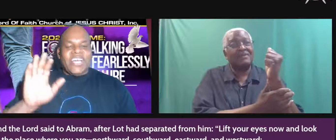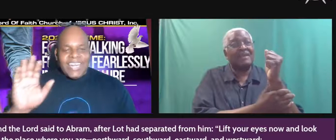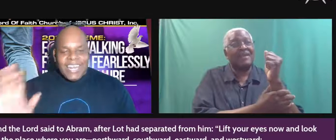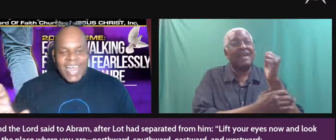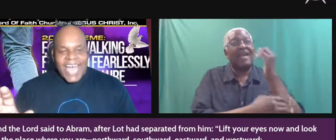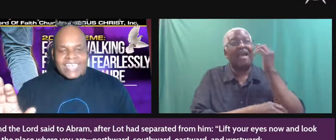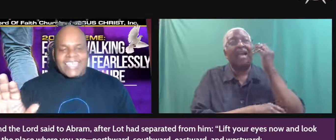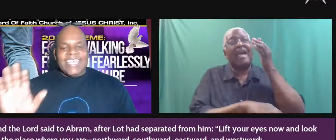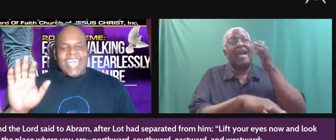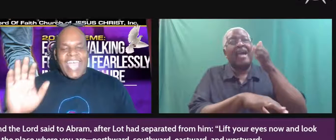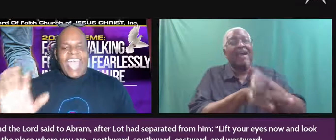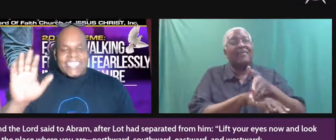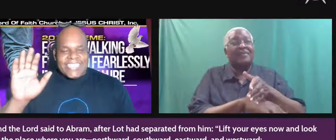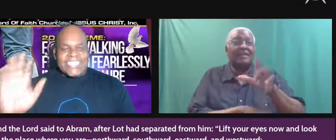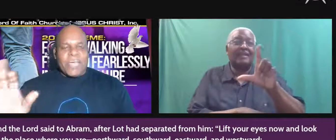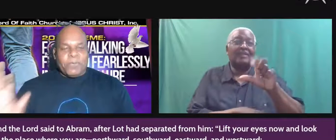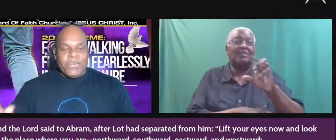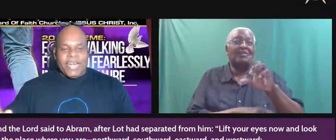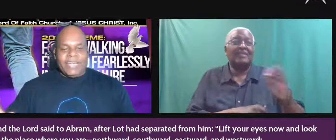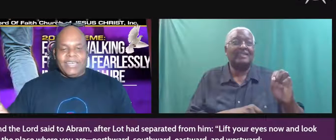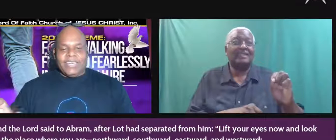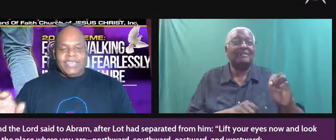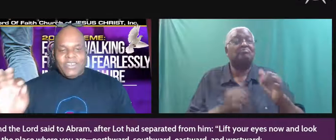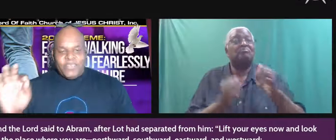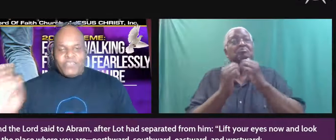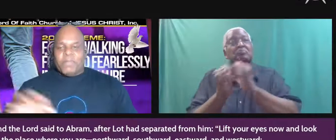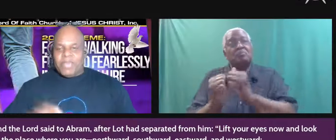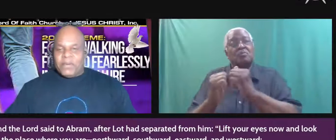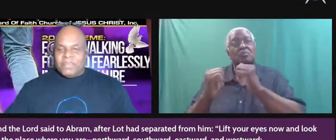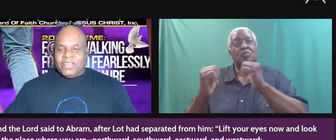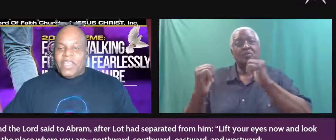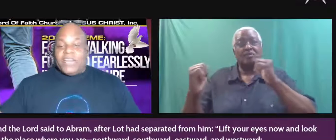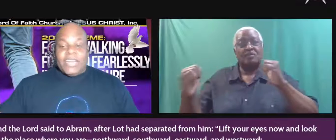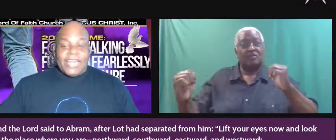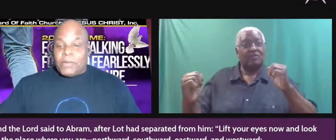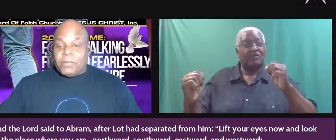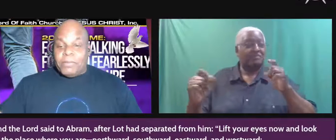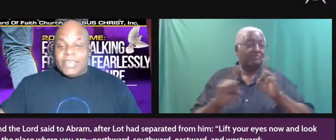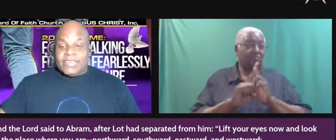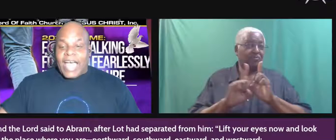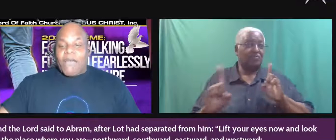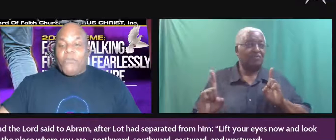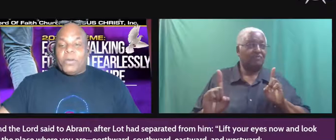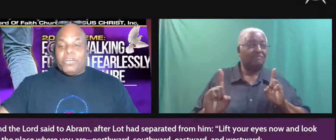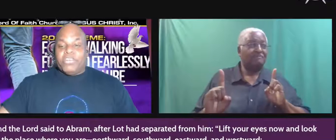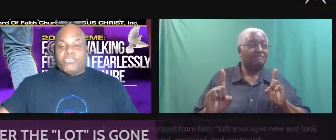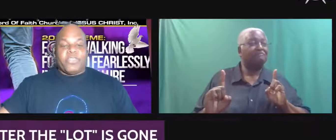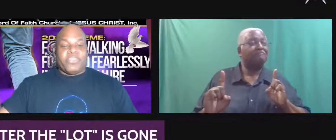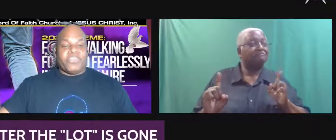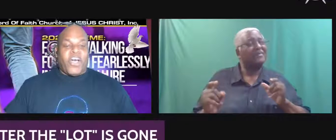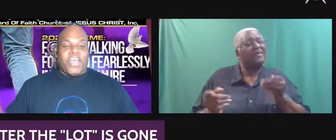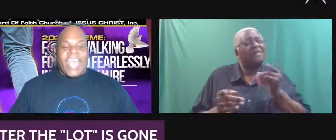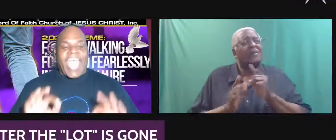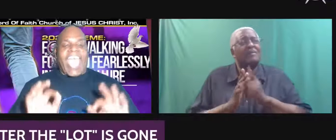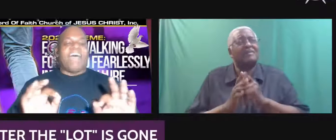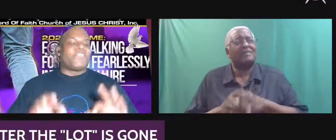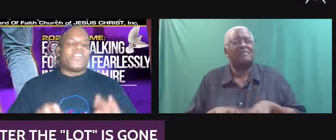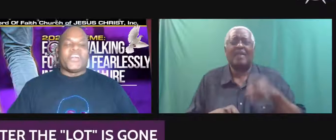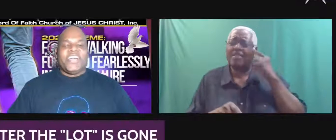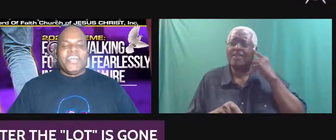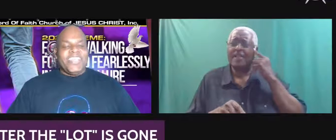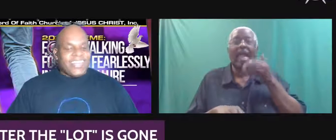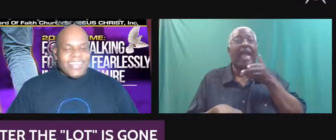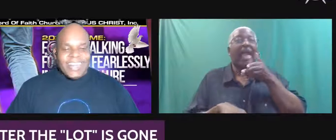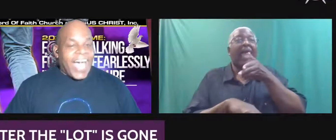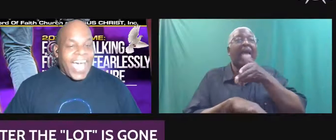after Lot had separated from him. For the next couple of minutes, I want to preach from the thought,